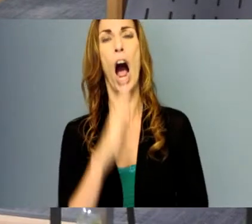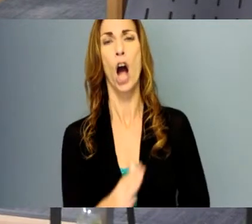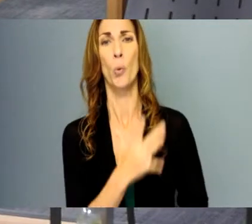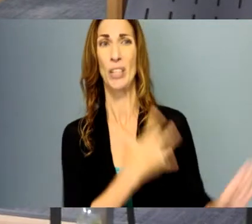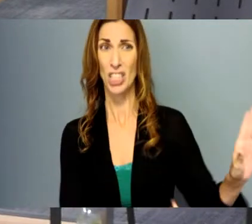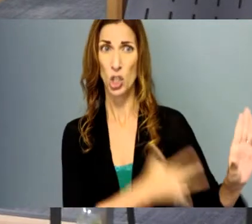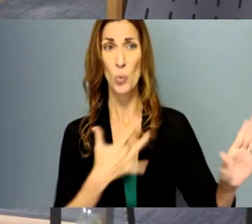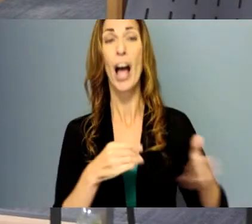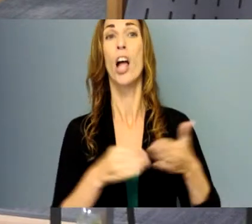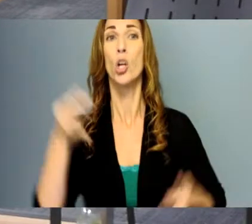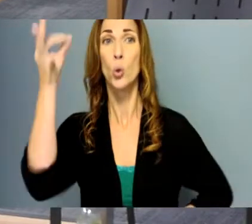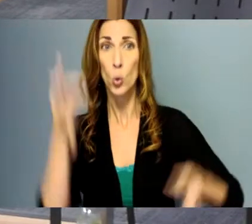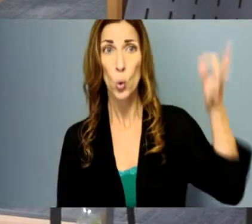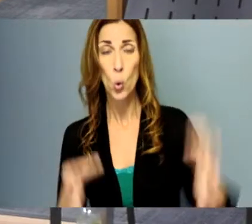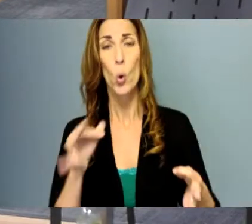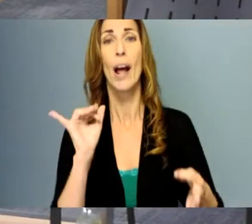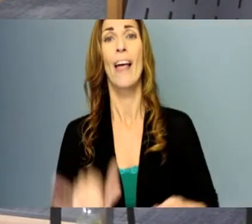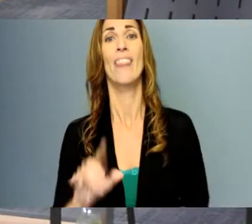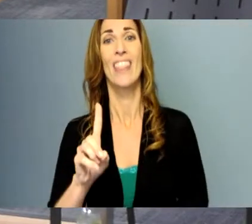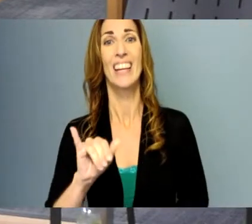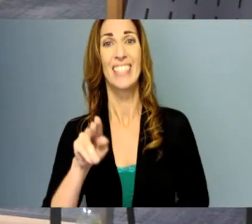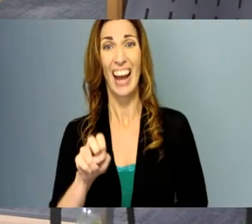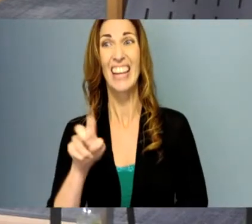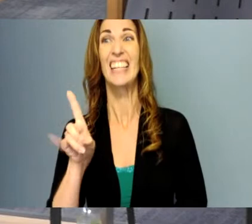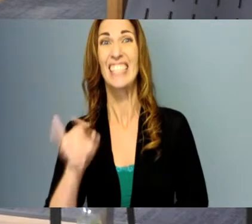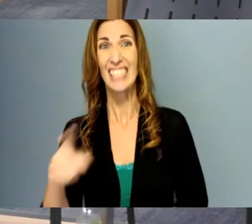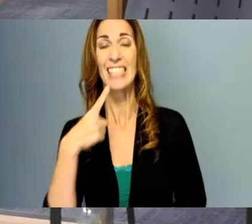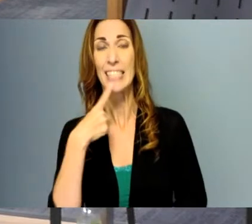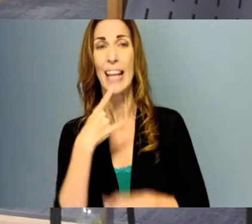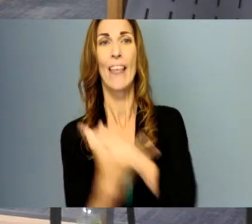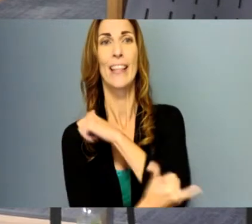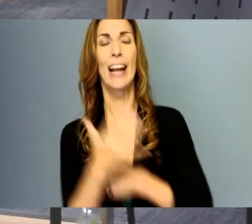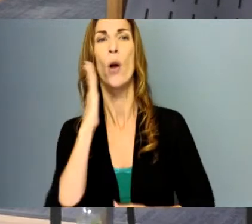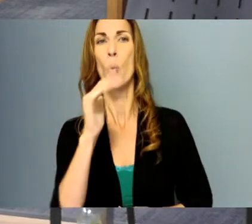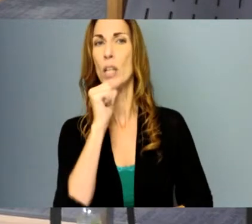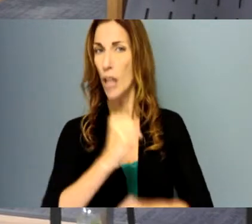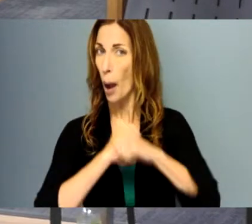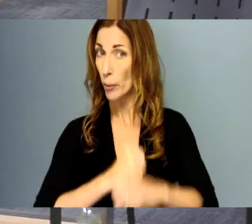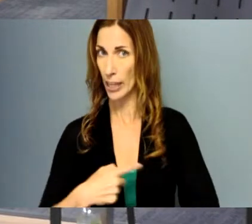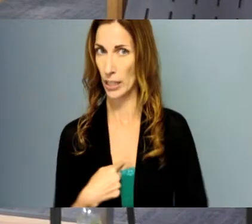court that Diane Marseglia did say the county will not protect me.